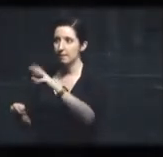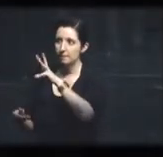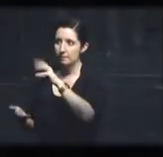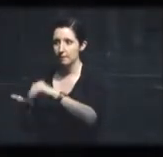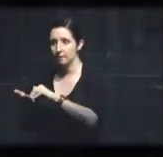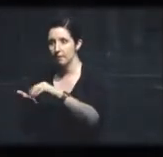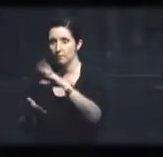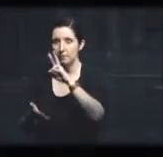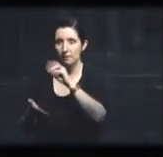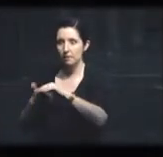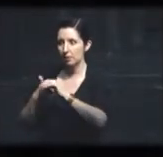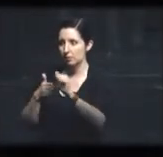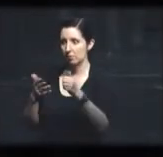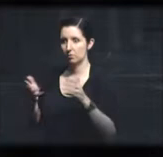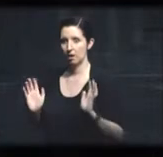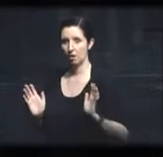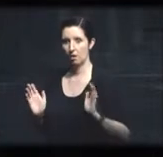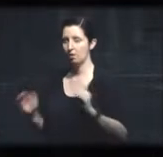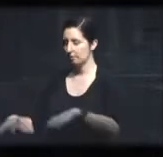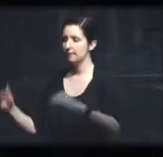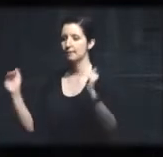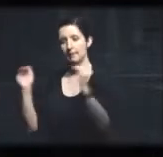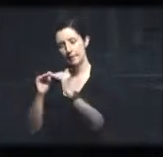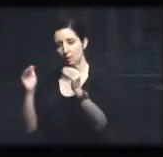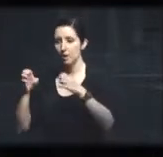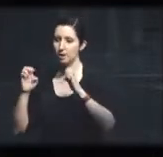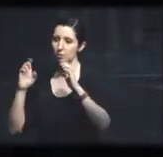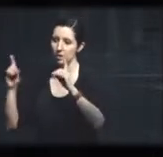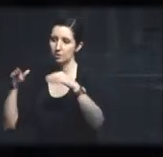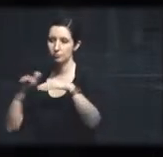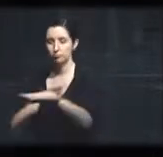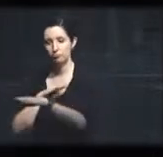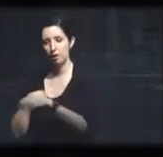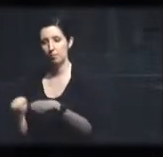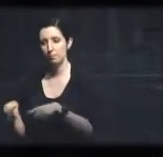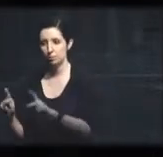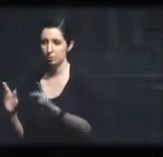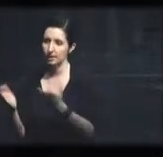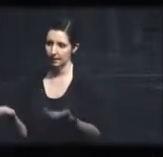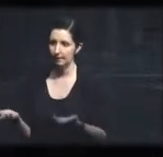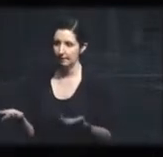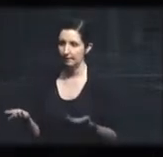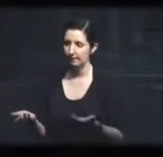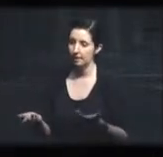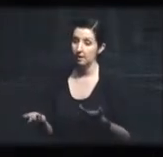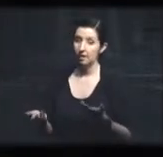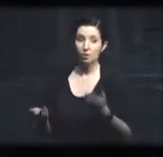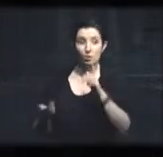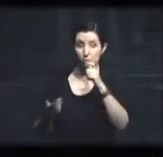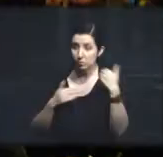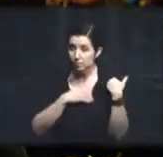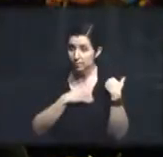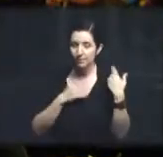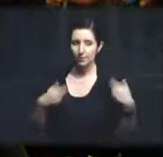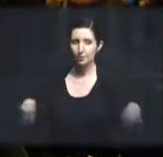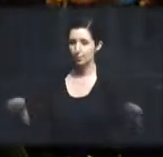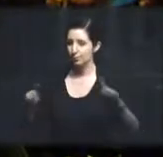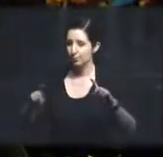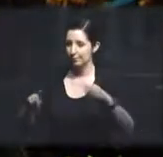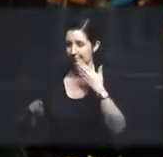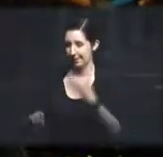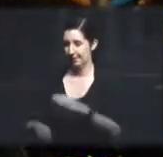and I'm meeting a lot of those people who are saying just that to me out in our community. And you did that, and thank you.